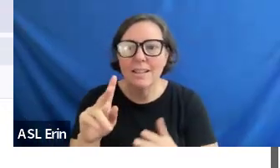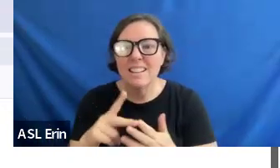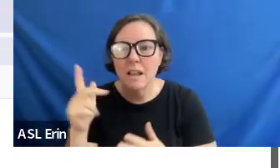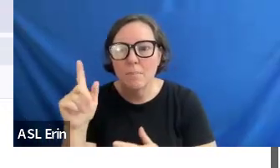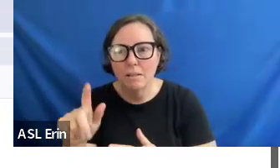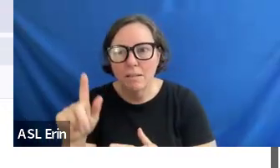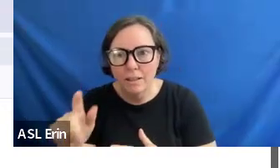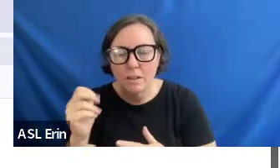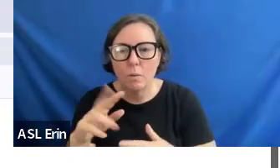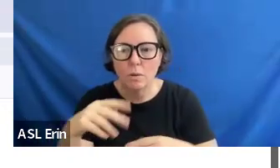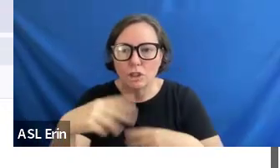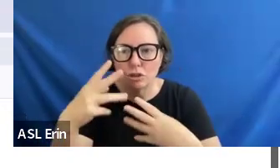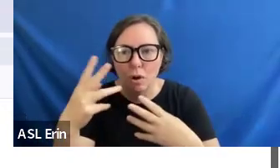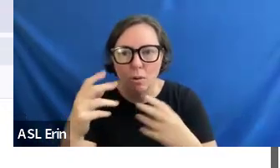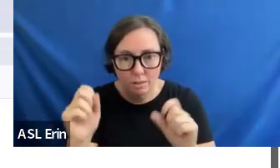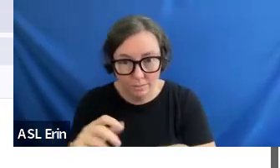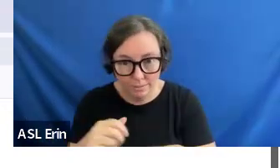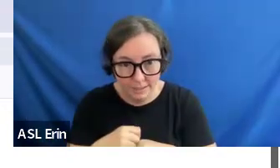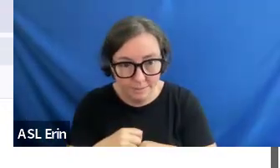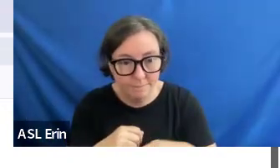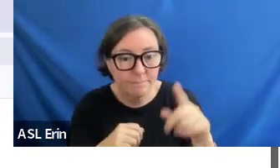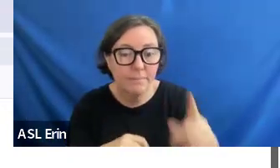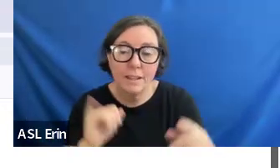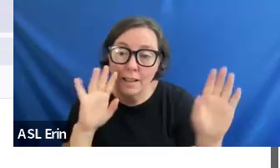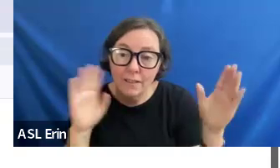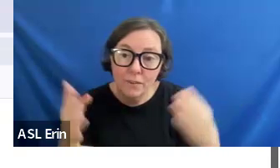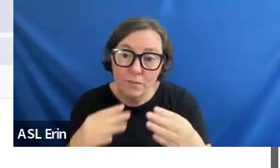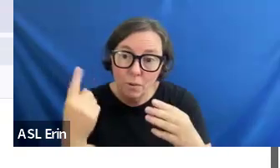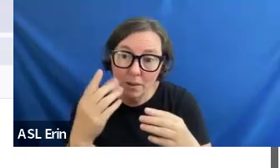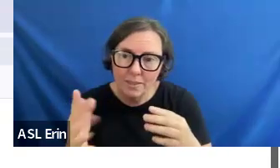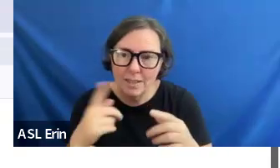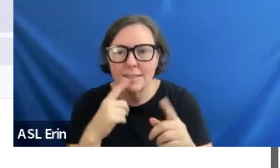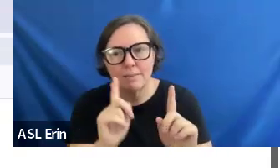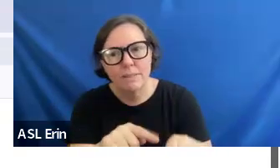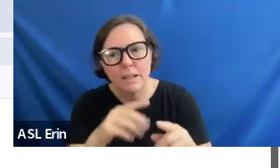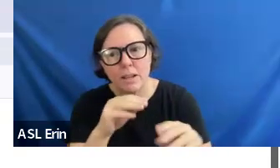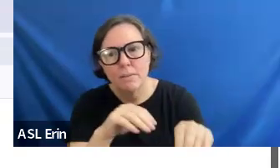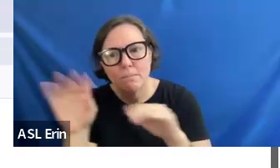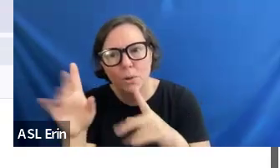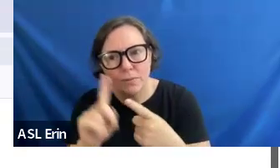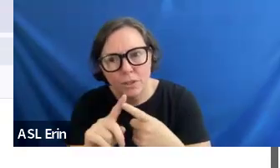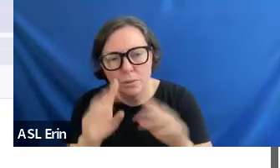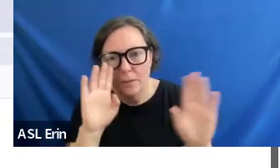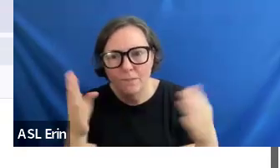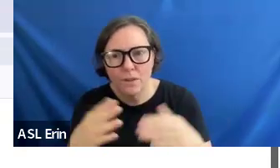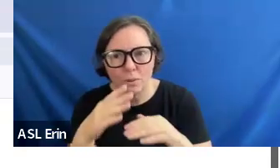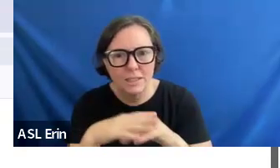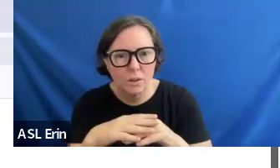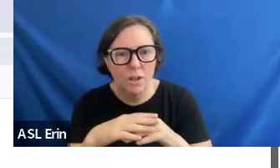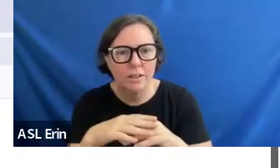controls. To focus on an item, you can say Move to or Focus on, followed by the name of the